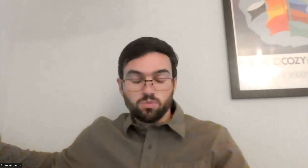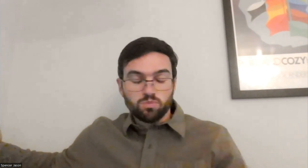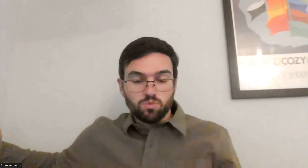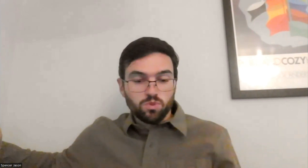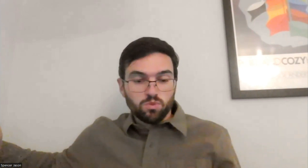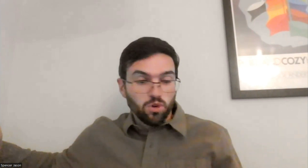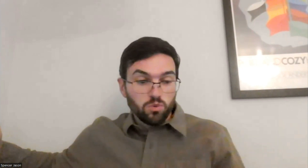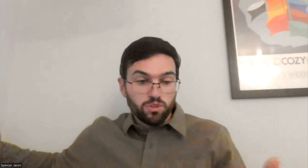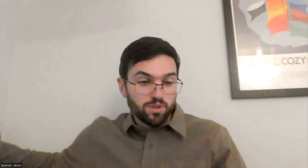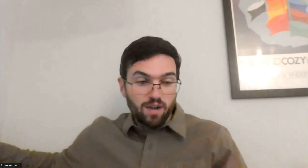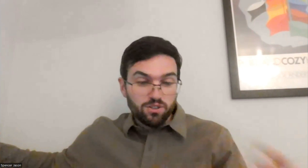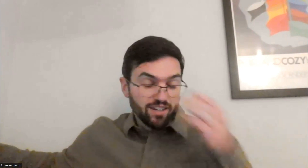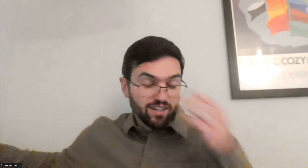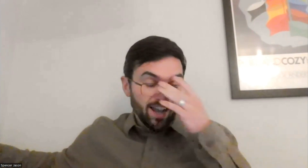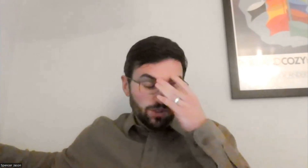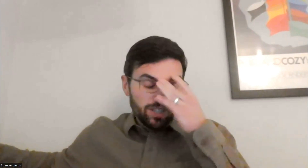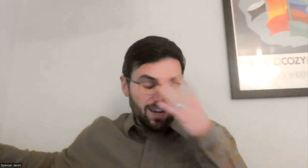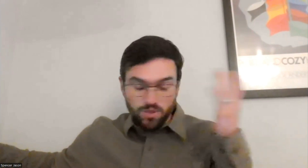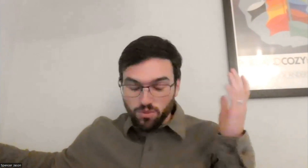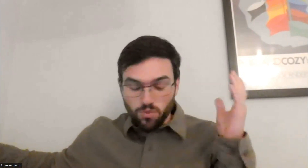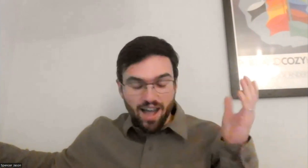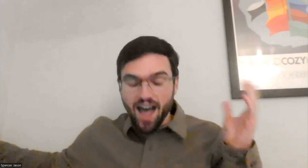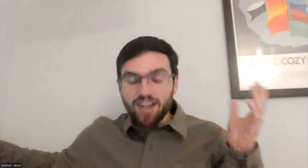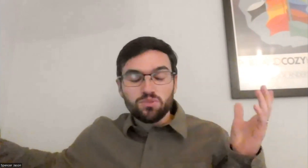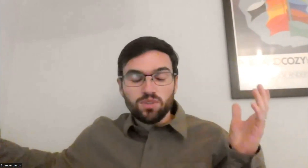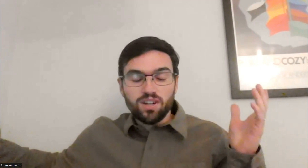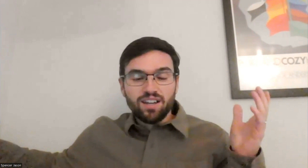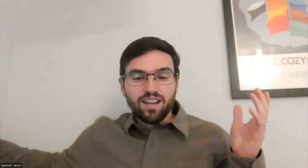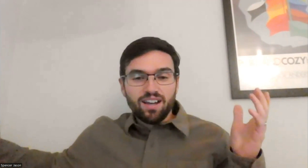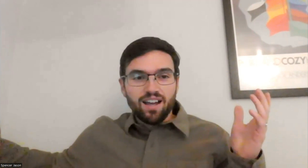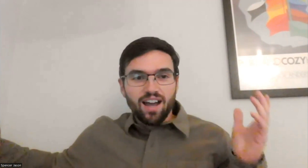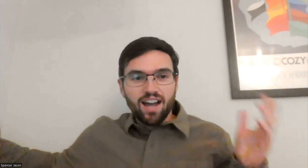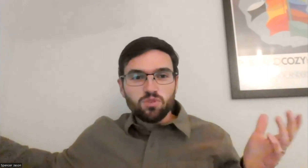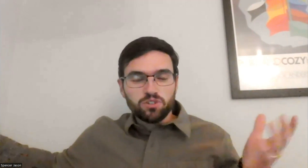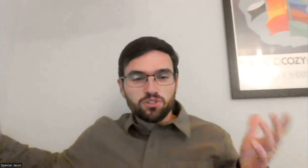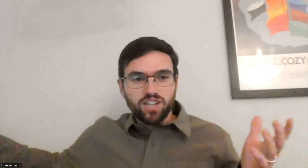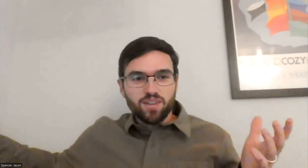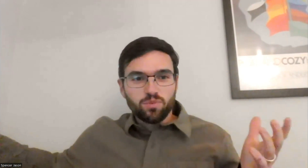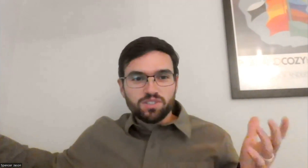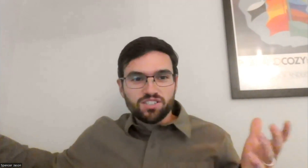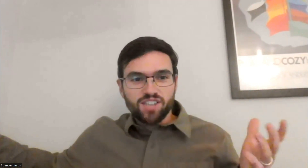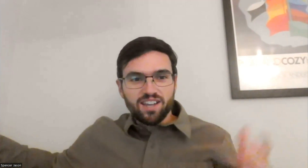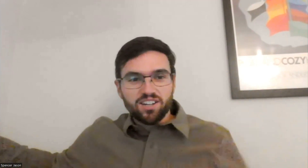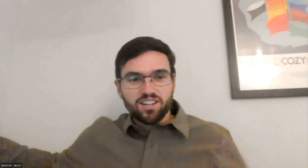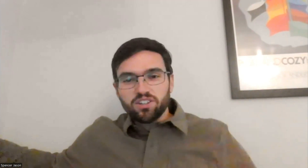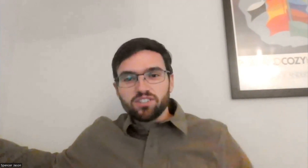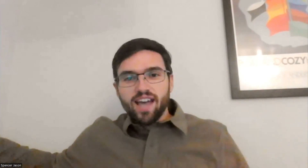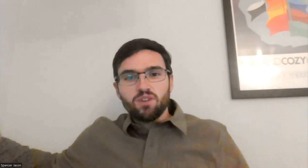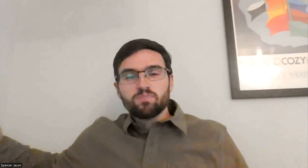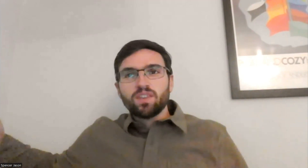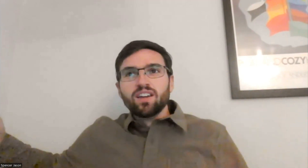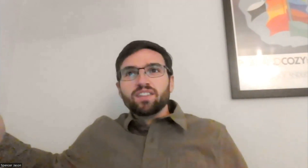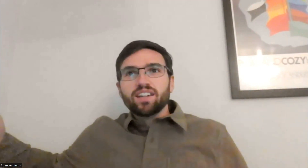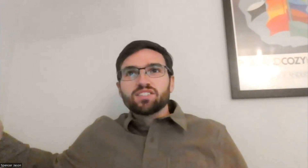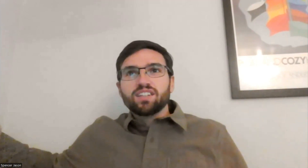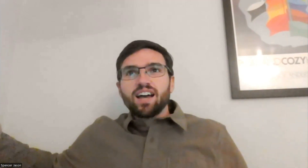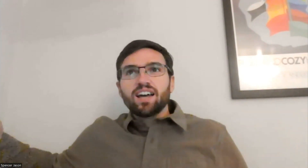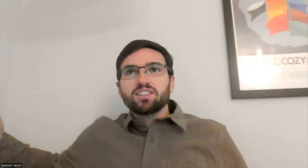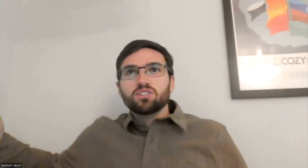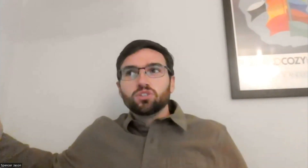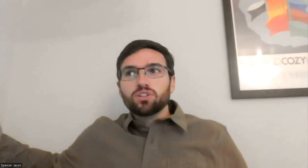we were working with outside of class one day, and we're like, "What? How do you understand what he's saying?" And it turns out